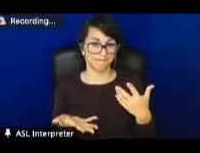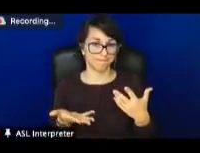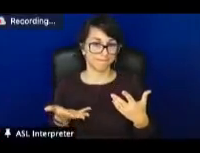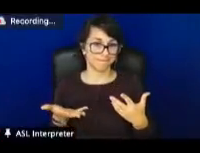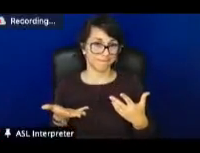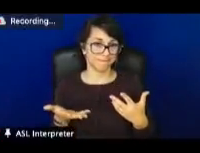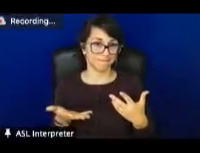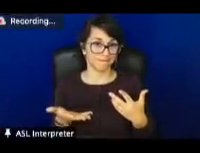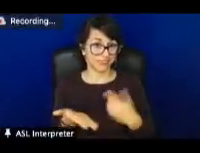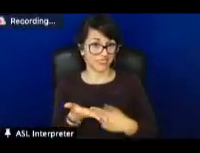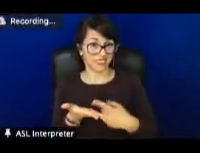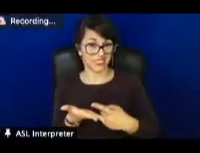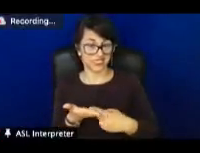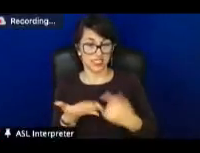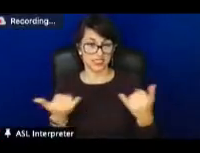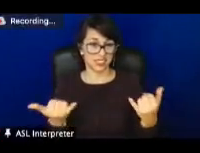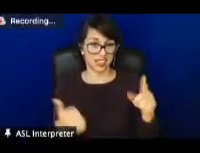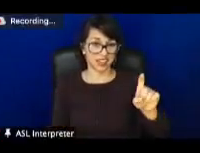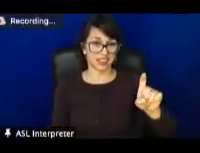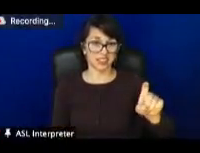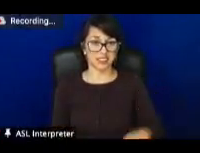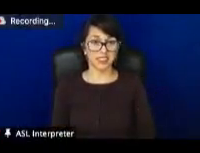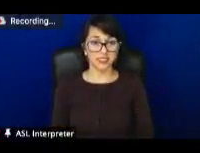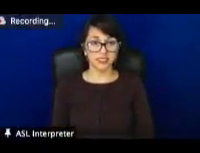work on today?